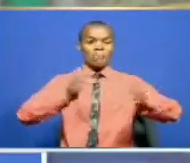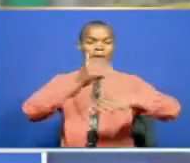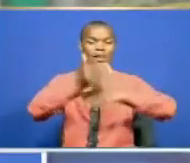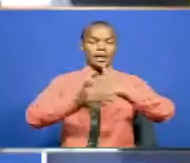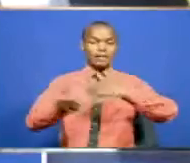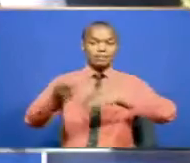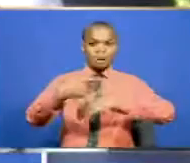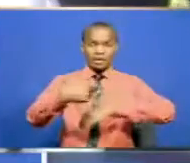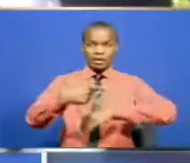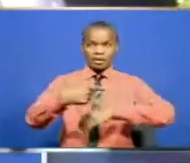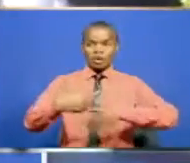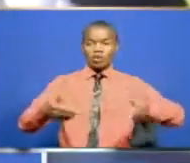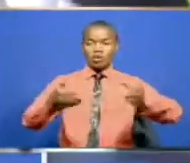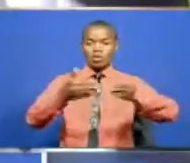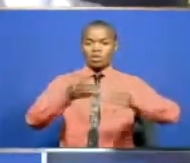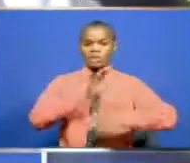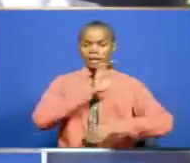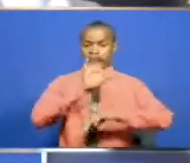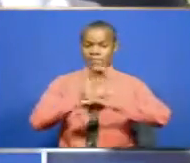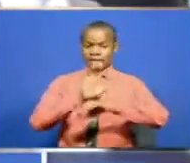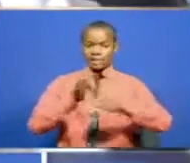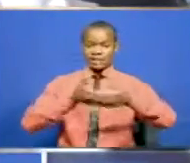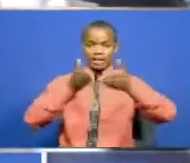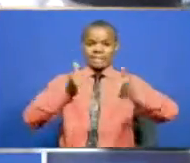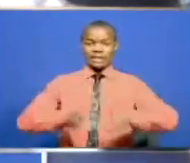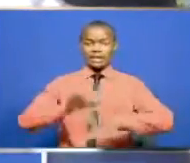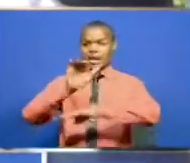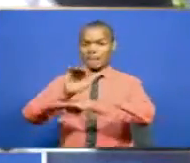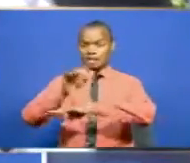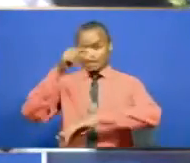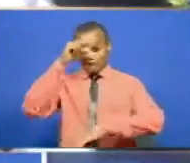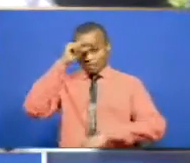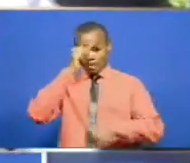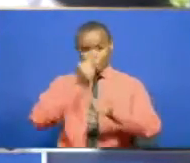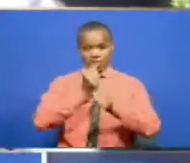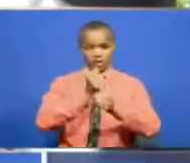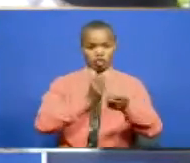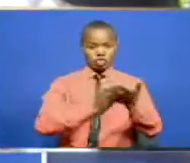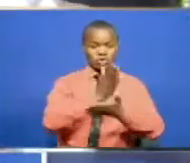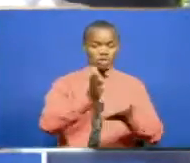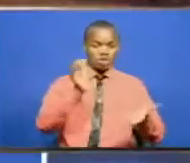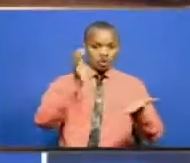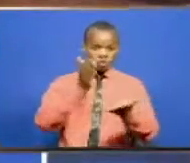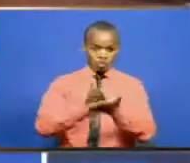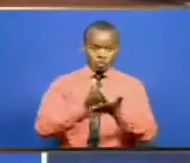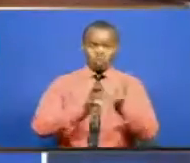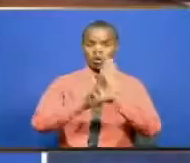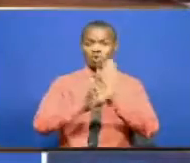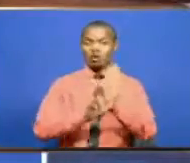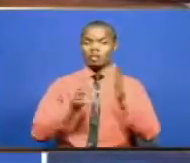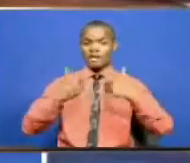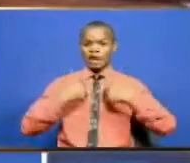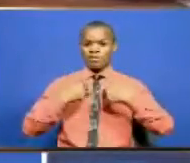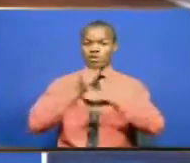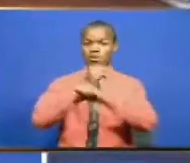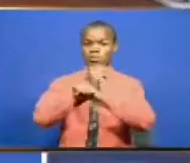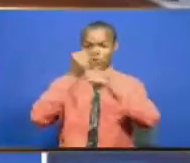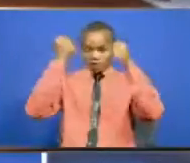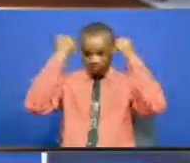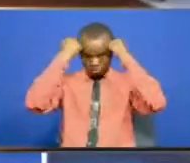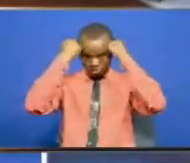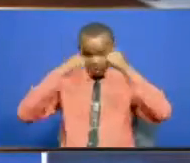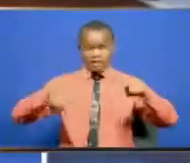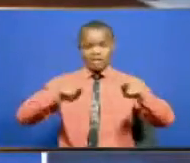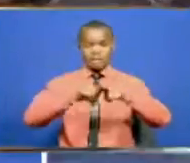clergy called on the government to ensure adequate safety measures are put in place to cushion students from contracting the disease and even offered